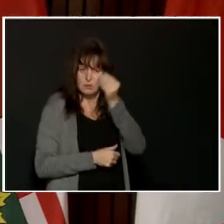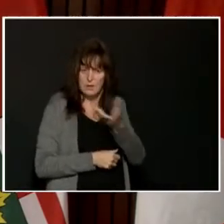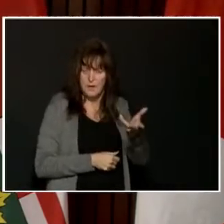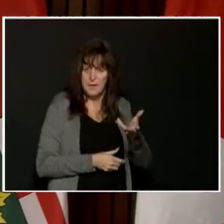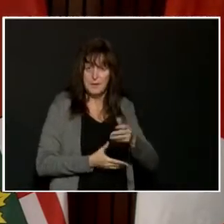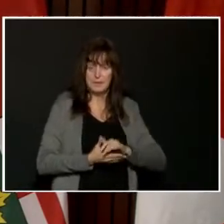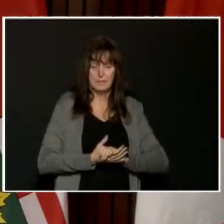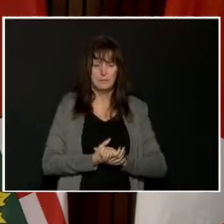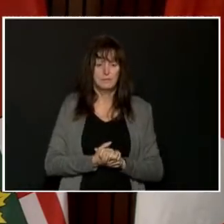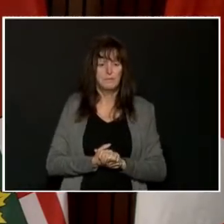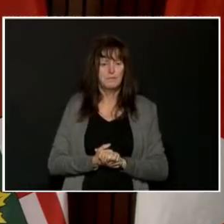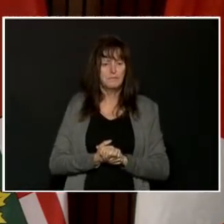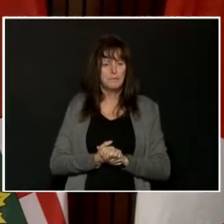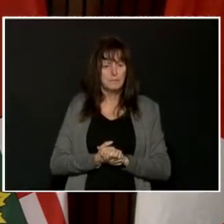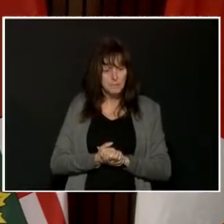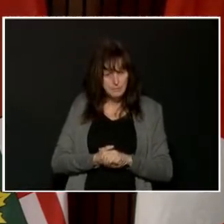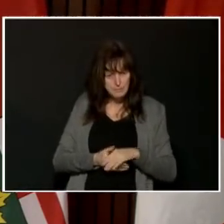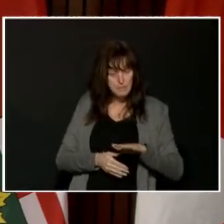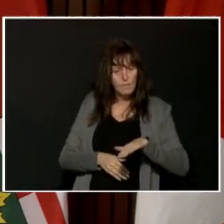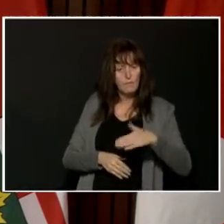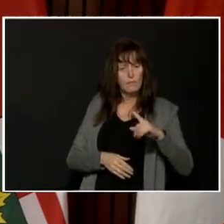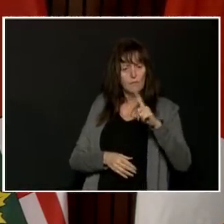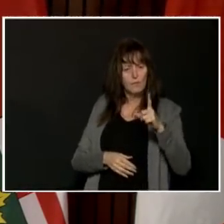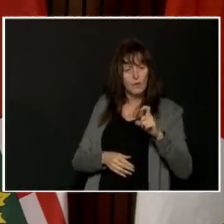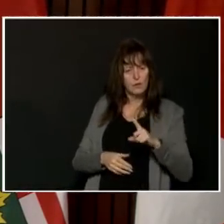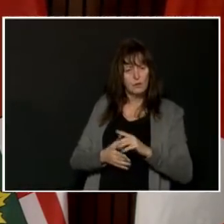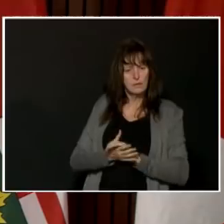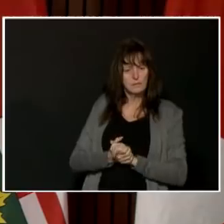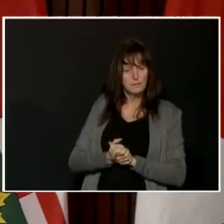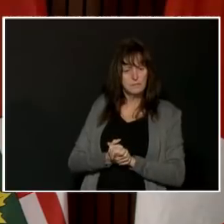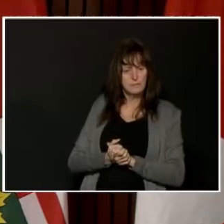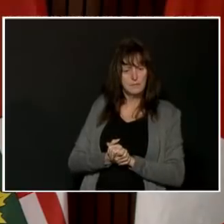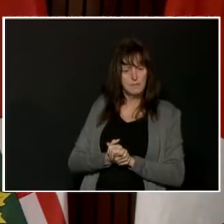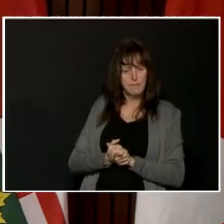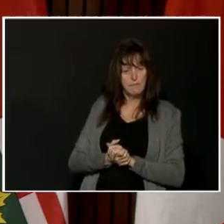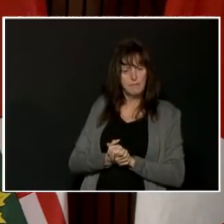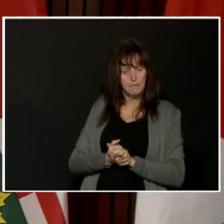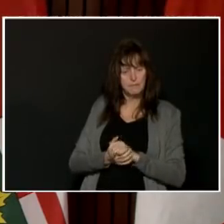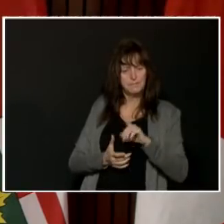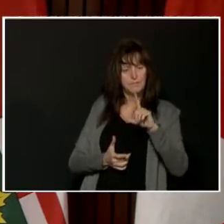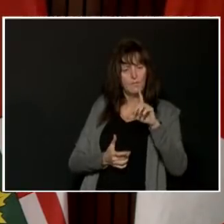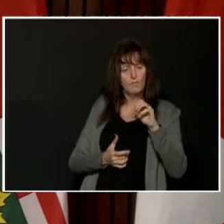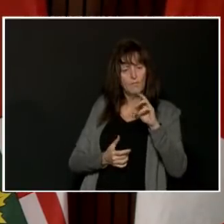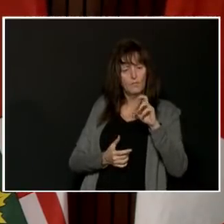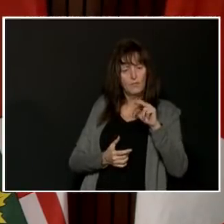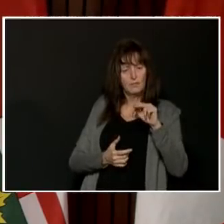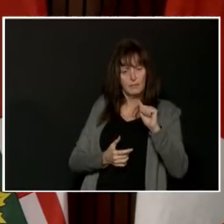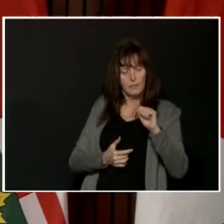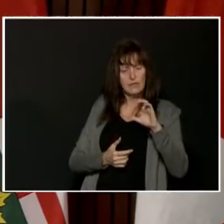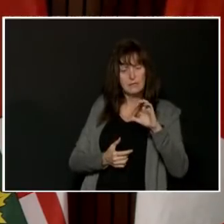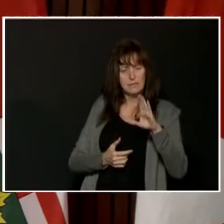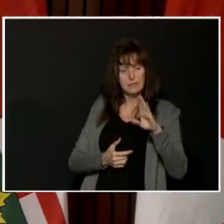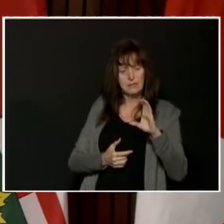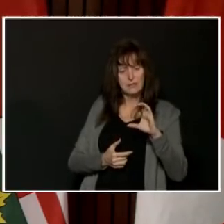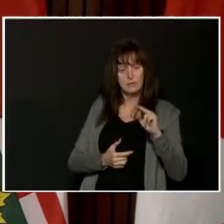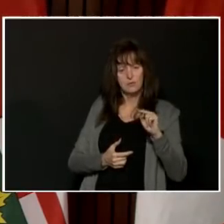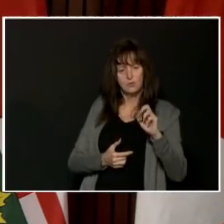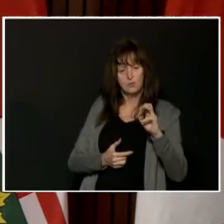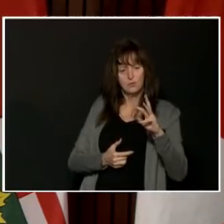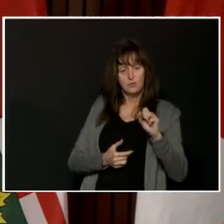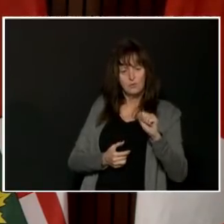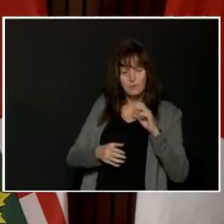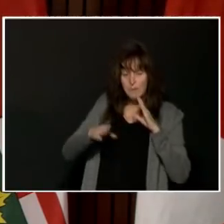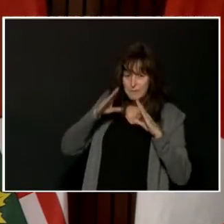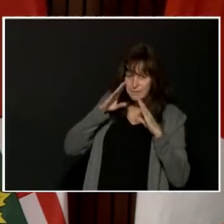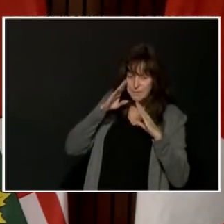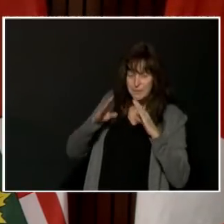question. From Lorenda Redekop at CBC News. Please go ahead. Hi, Dr. Brown. We've